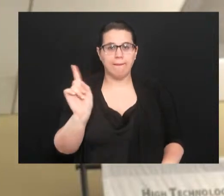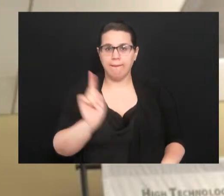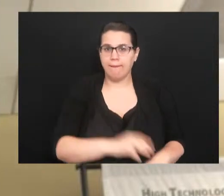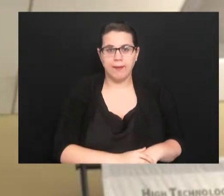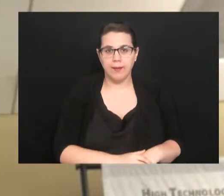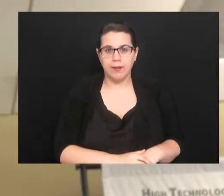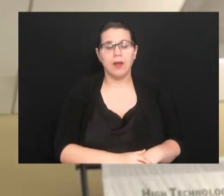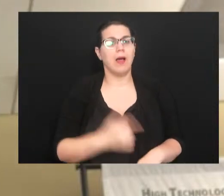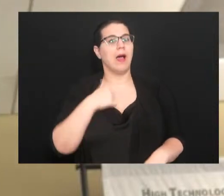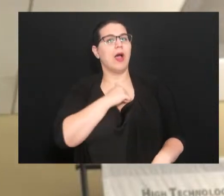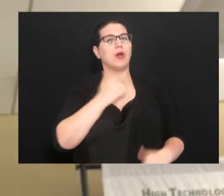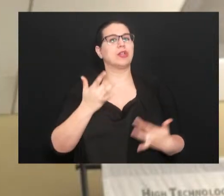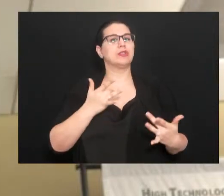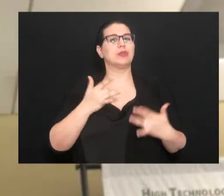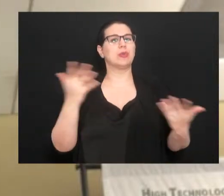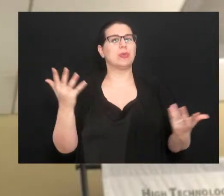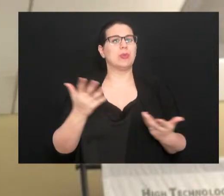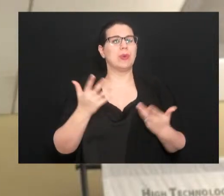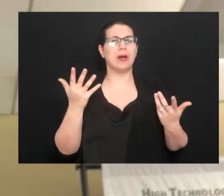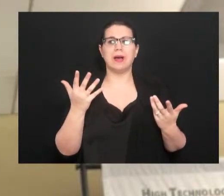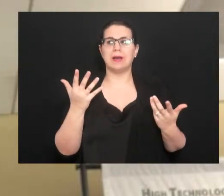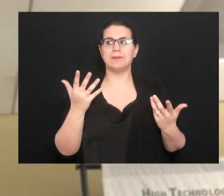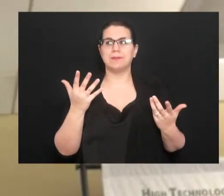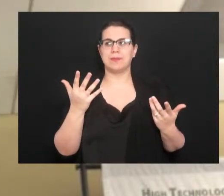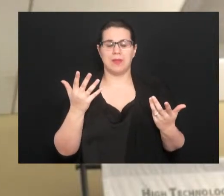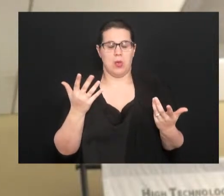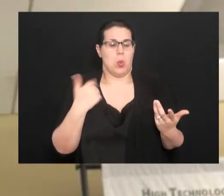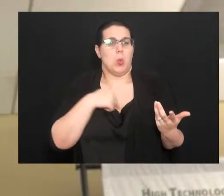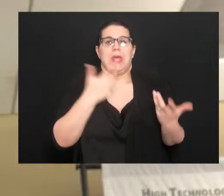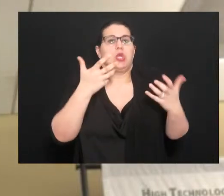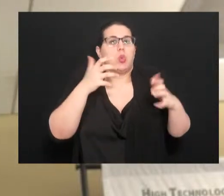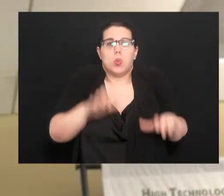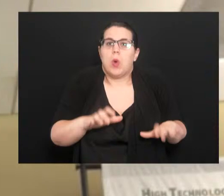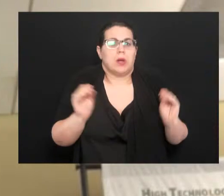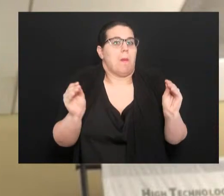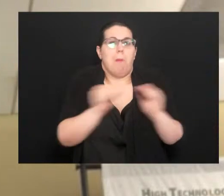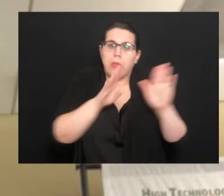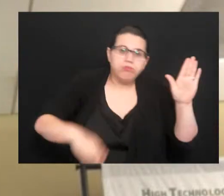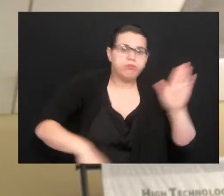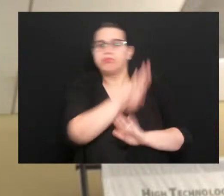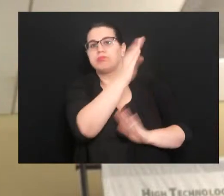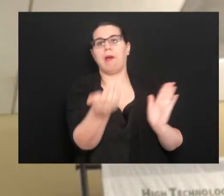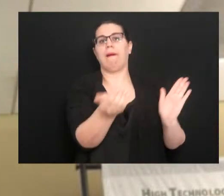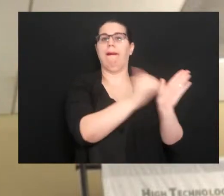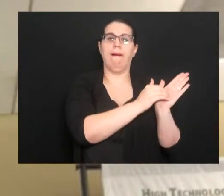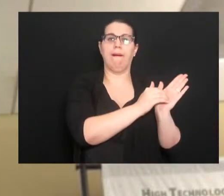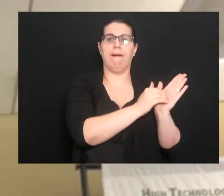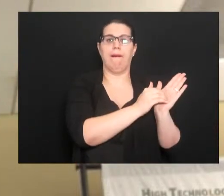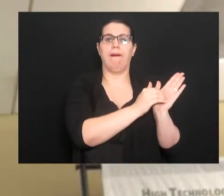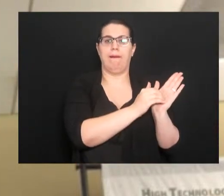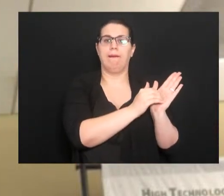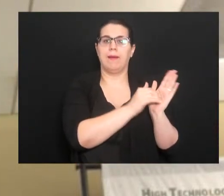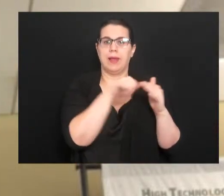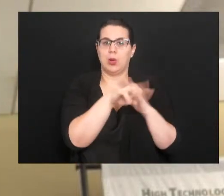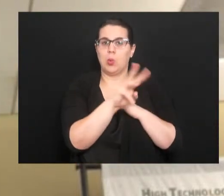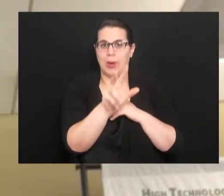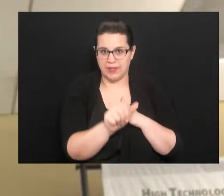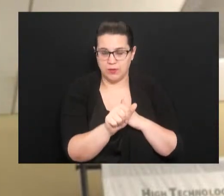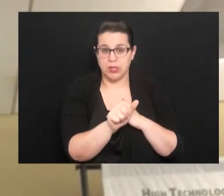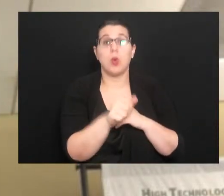are concerned about, if we don't continue to get an uptake quickly in the number of West Virginians